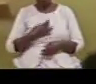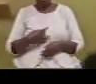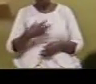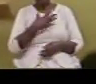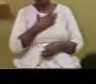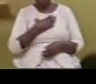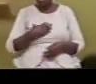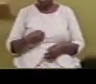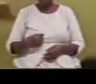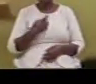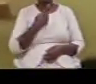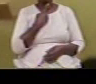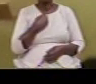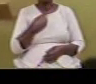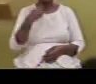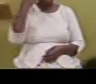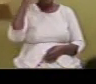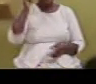for the Lord.